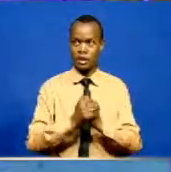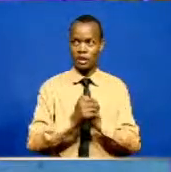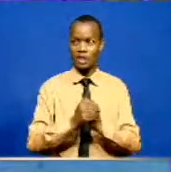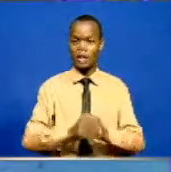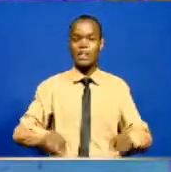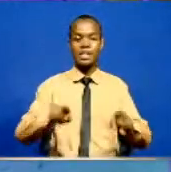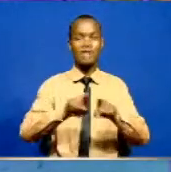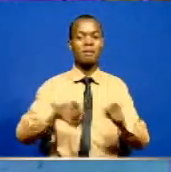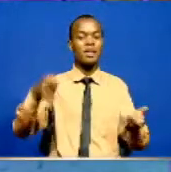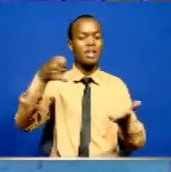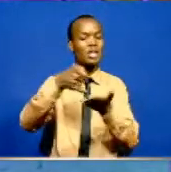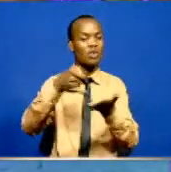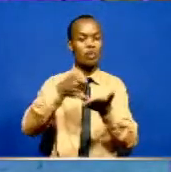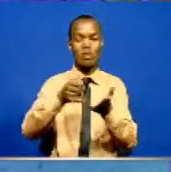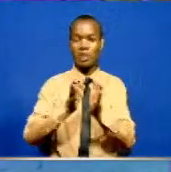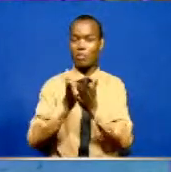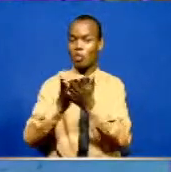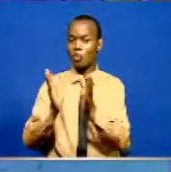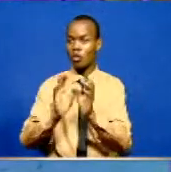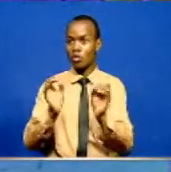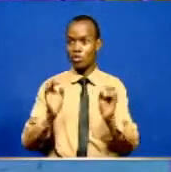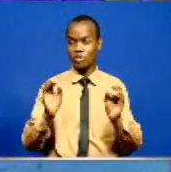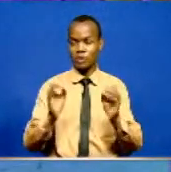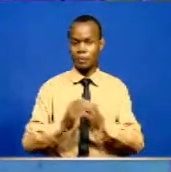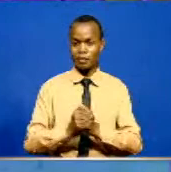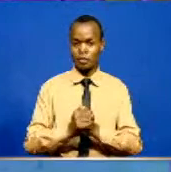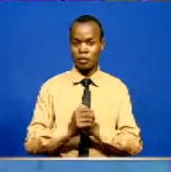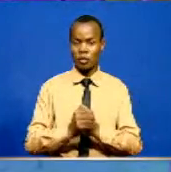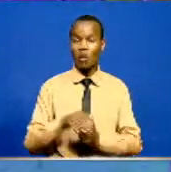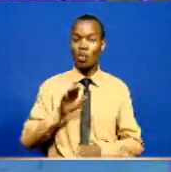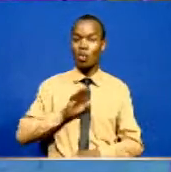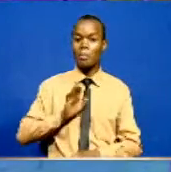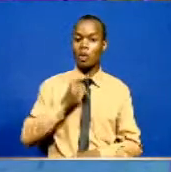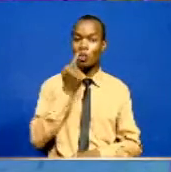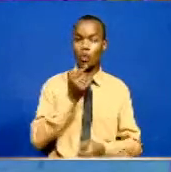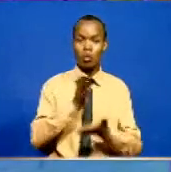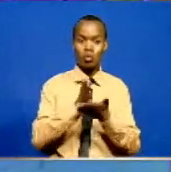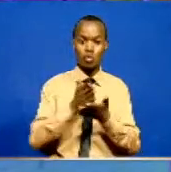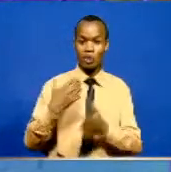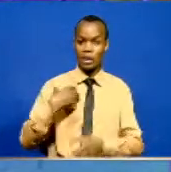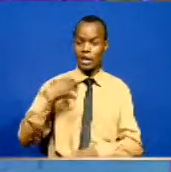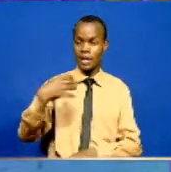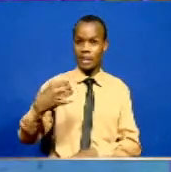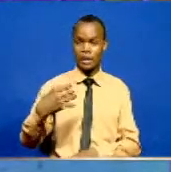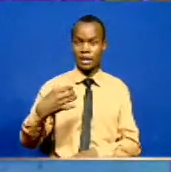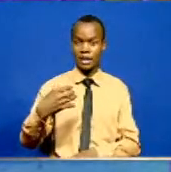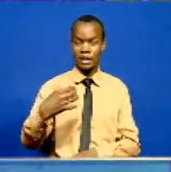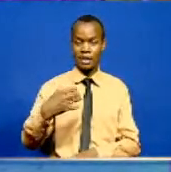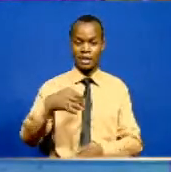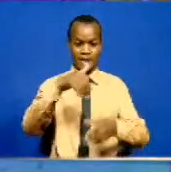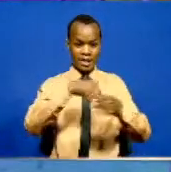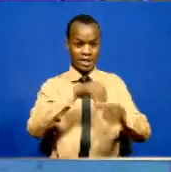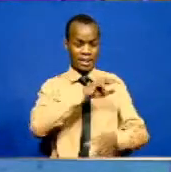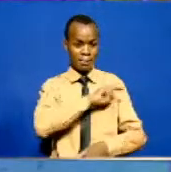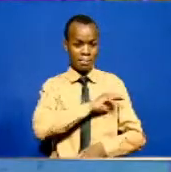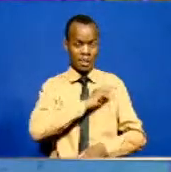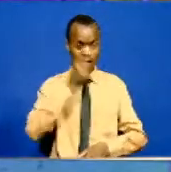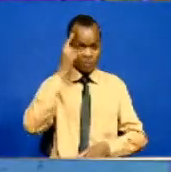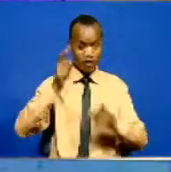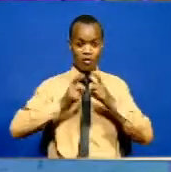any literature of a man, of a woman who is rich in mercy for